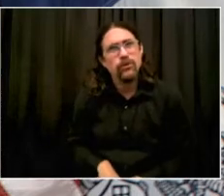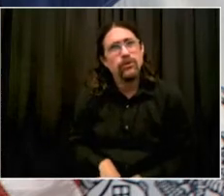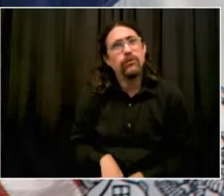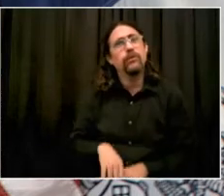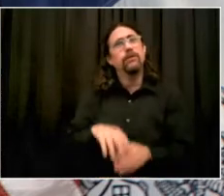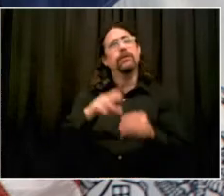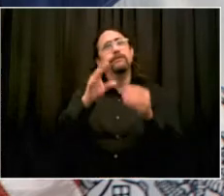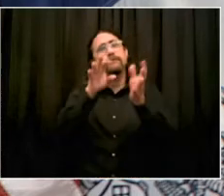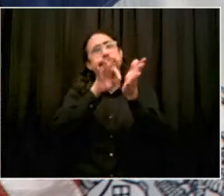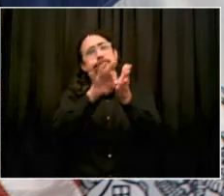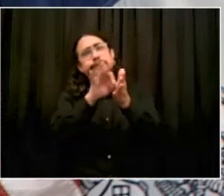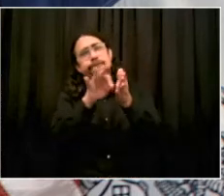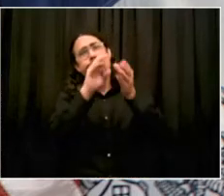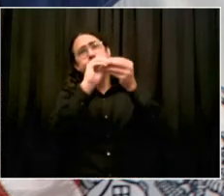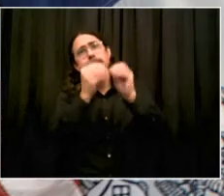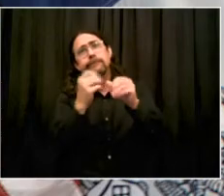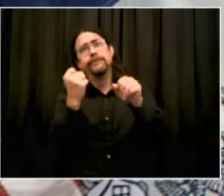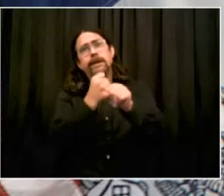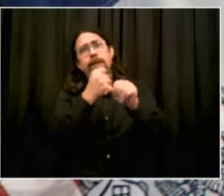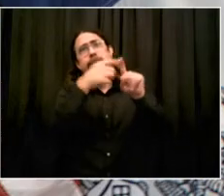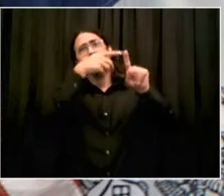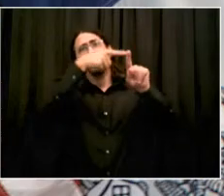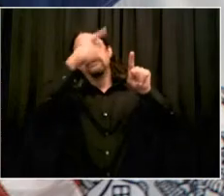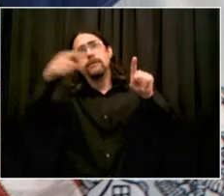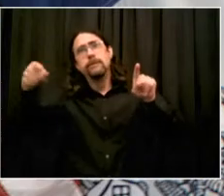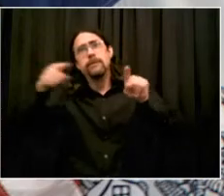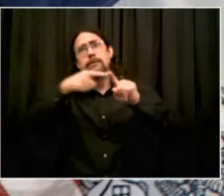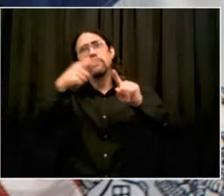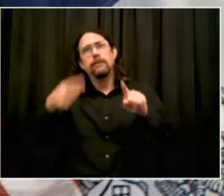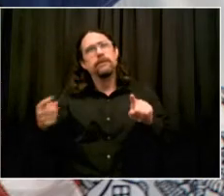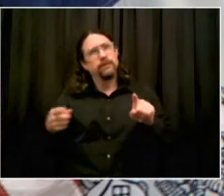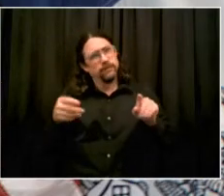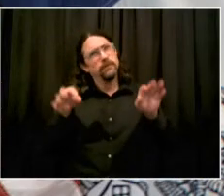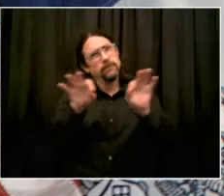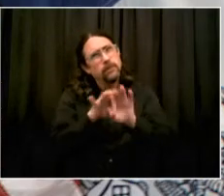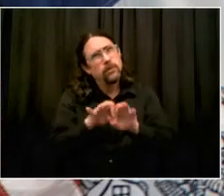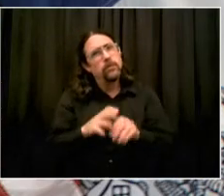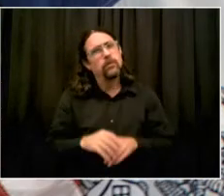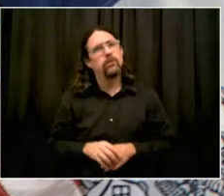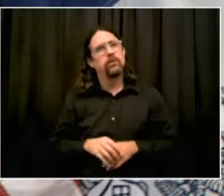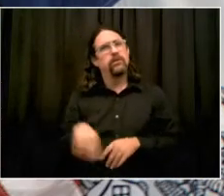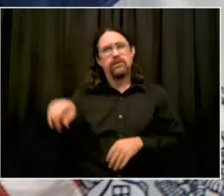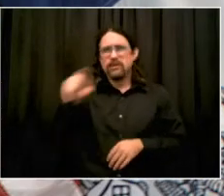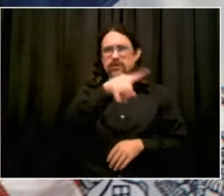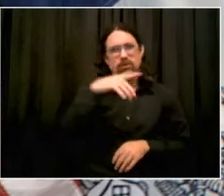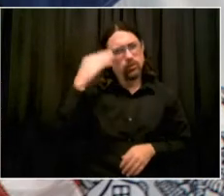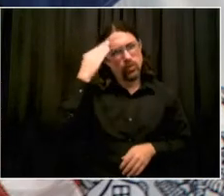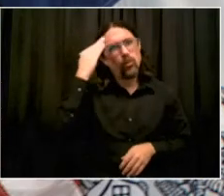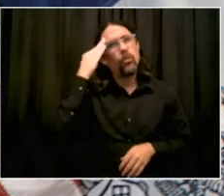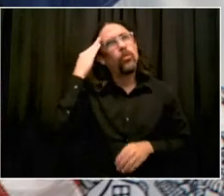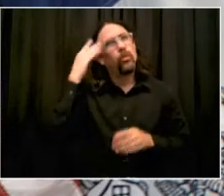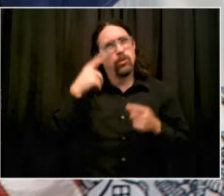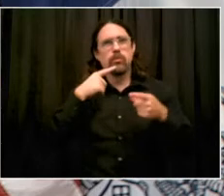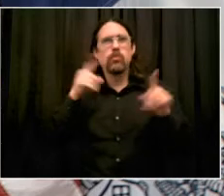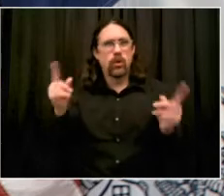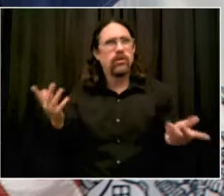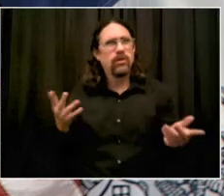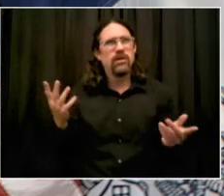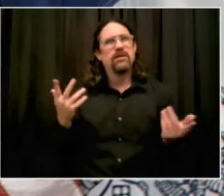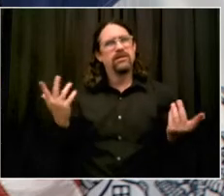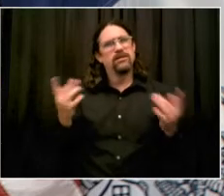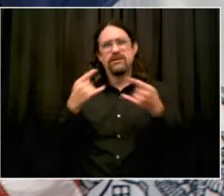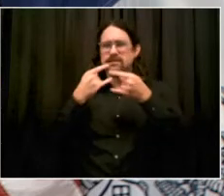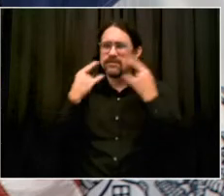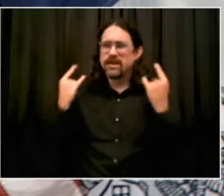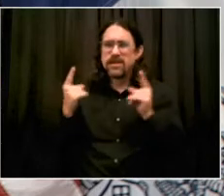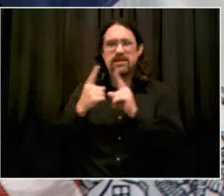worked. What has worked for New York City, what all of you have been doing, social distancing, the mask wearing, being smart, being